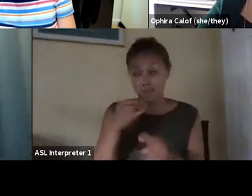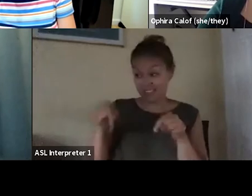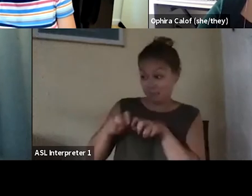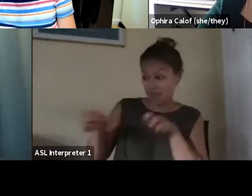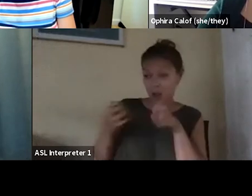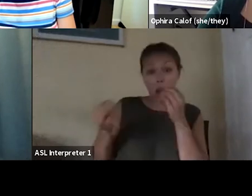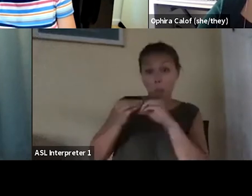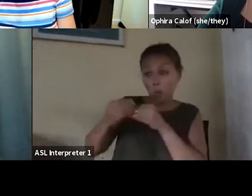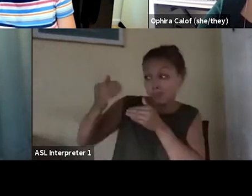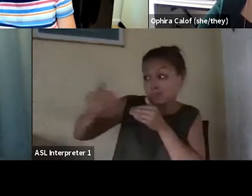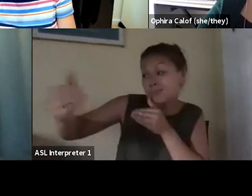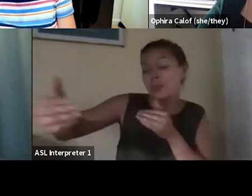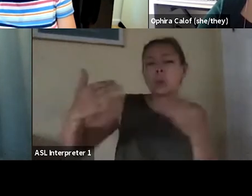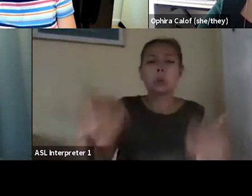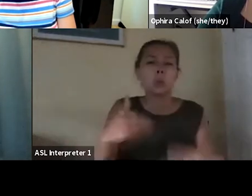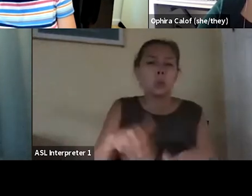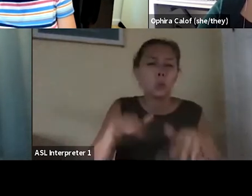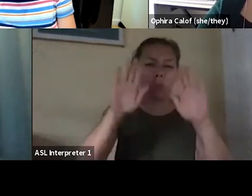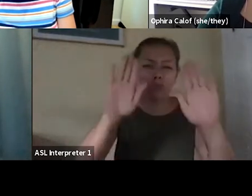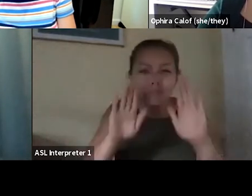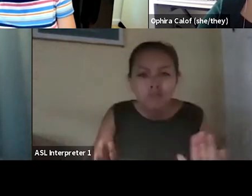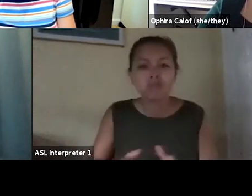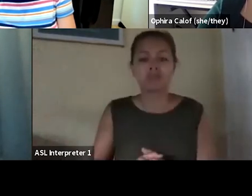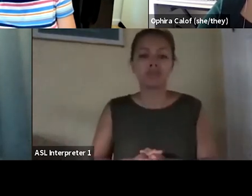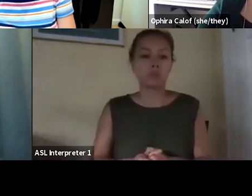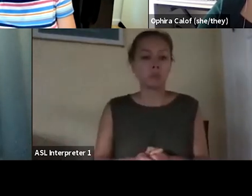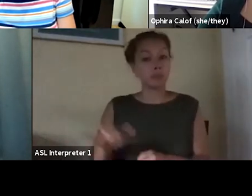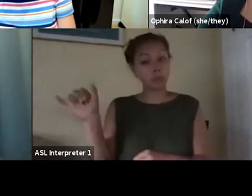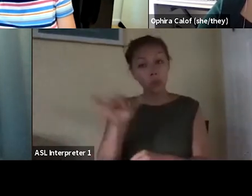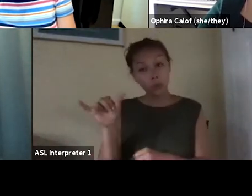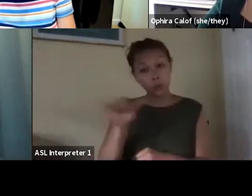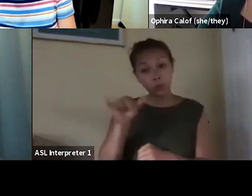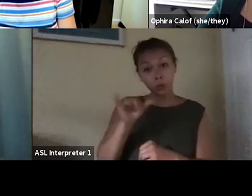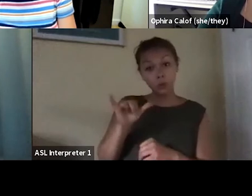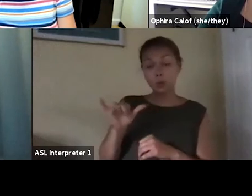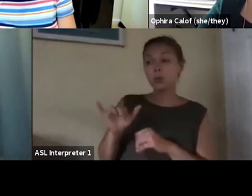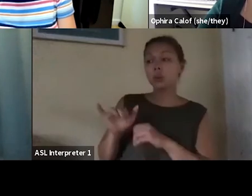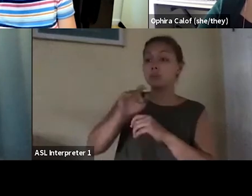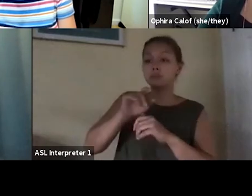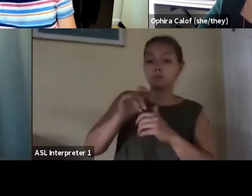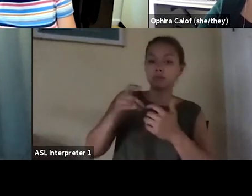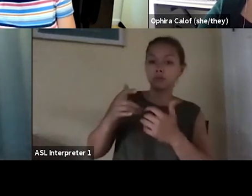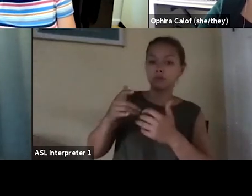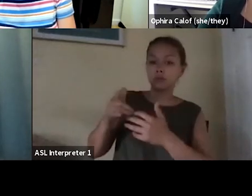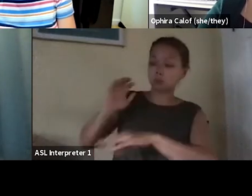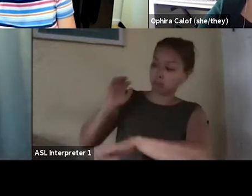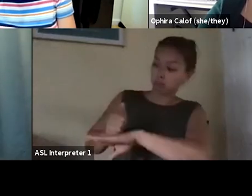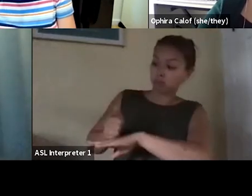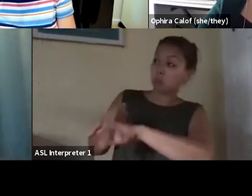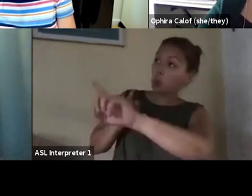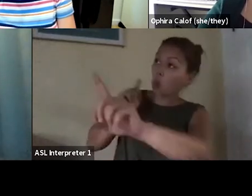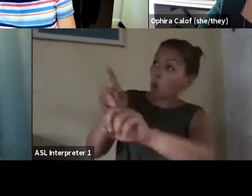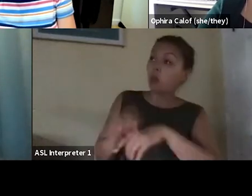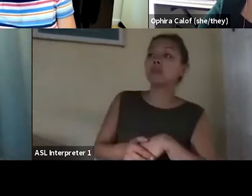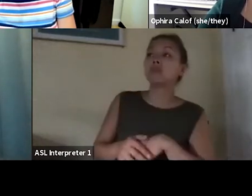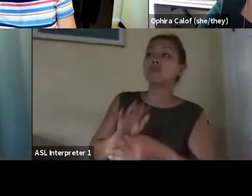we should invest and continue to support result-oriented opportunities that are inclusive to everyone. So for instance, the Youth Media Alliance